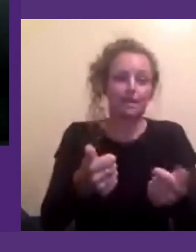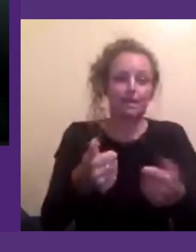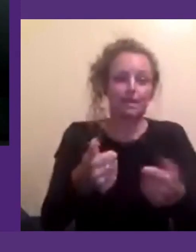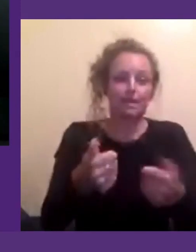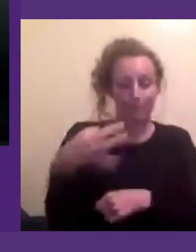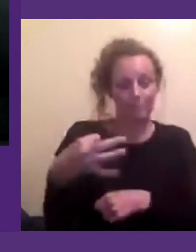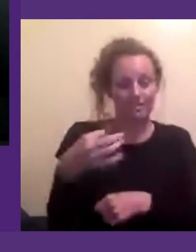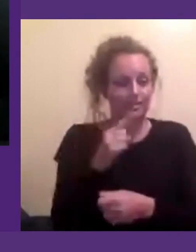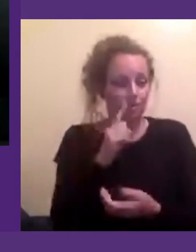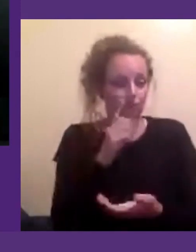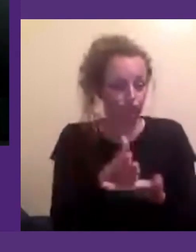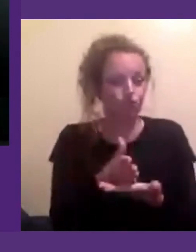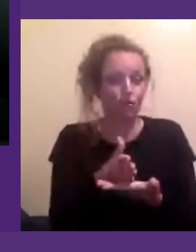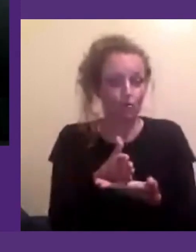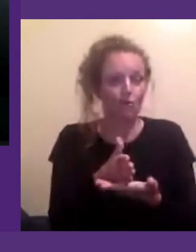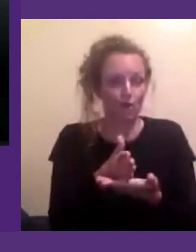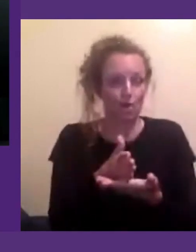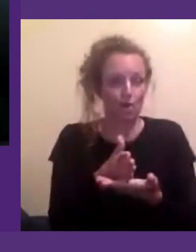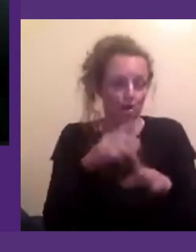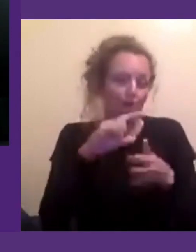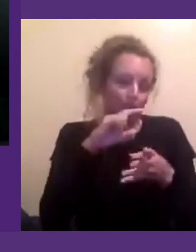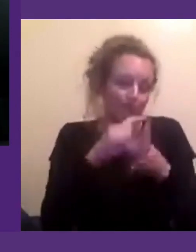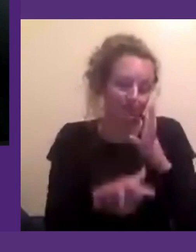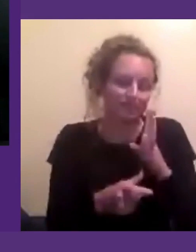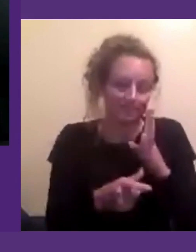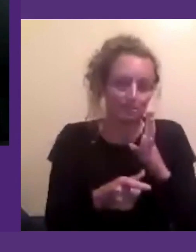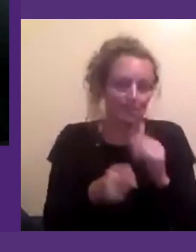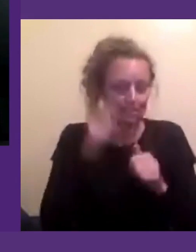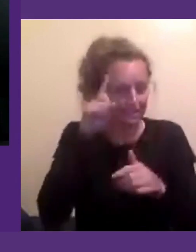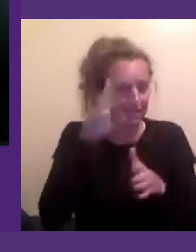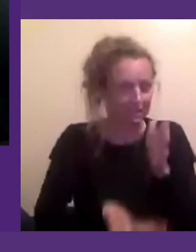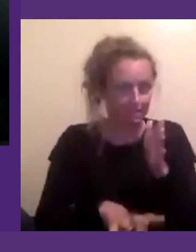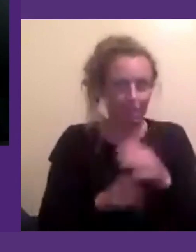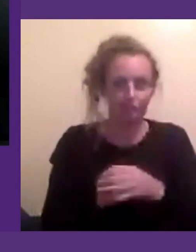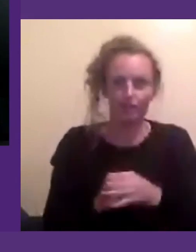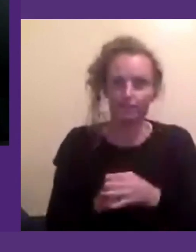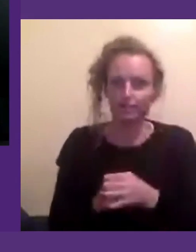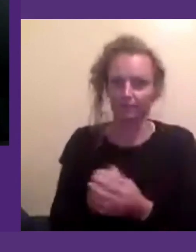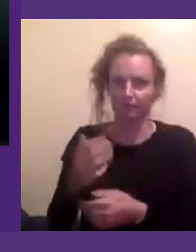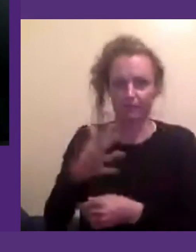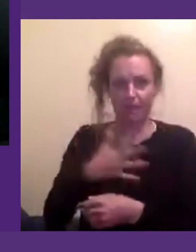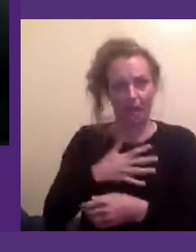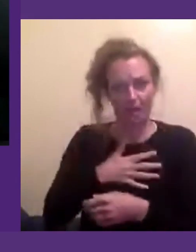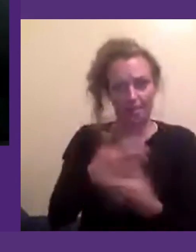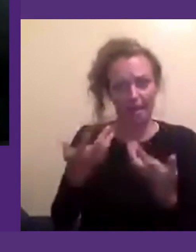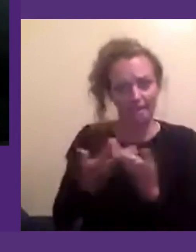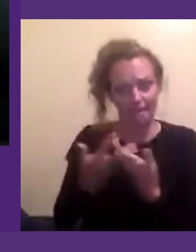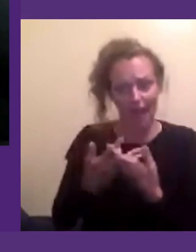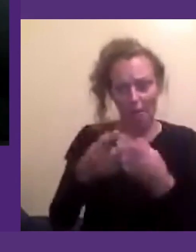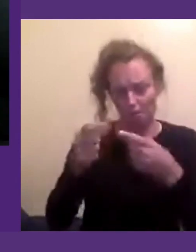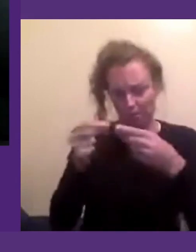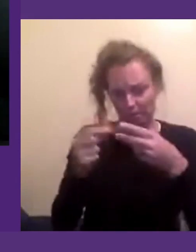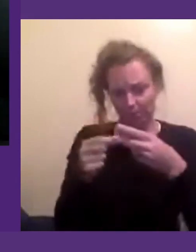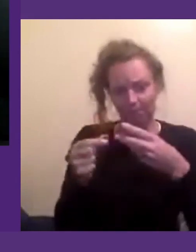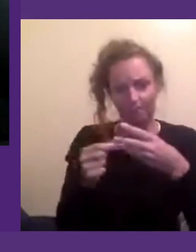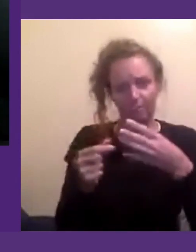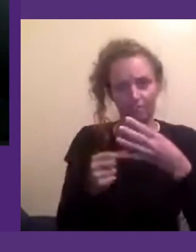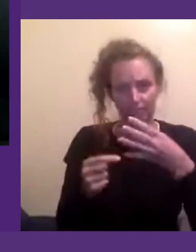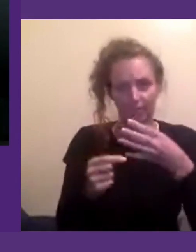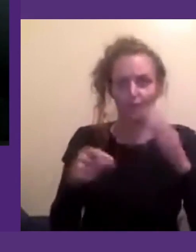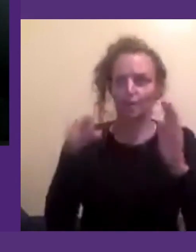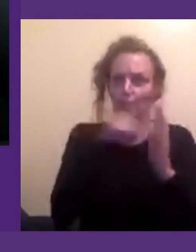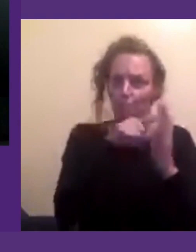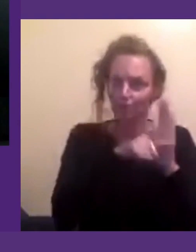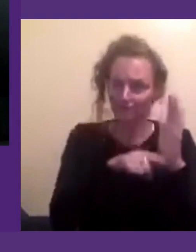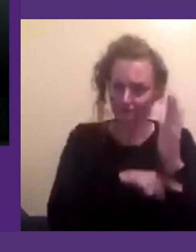simple principles and sort of embedded them into that code and explained things in the way of what you're trying to achieve. But also,